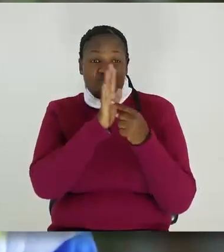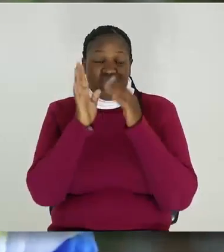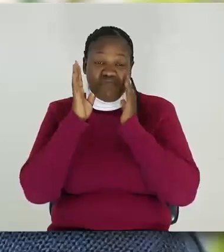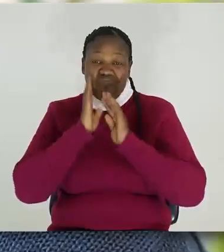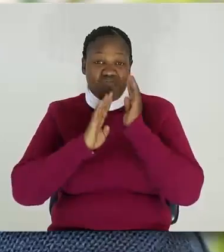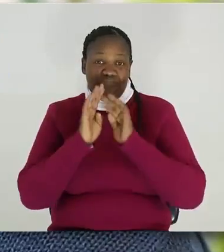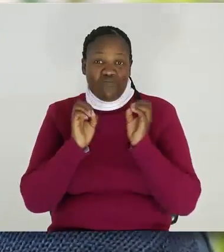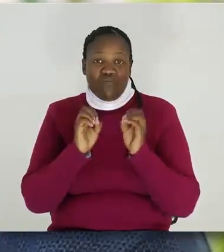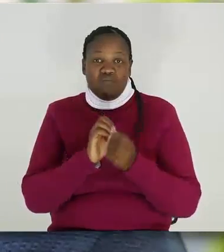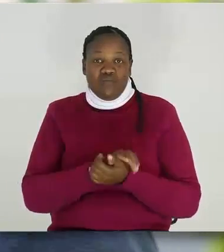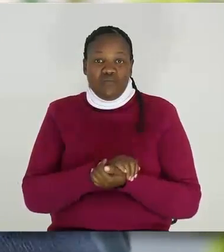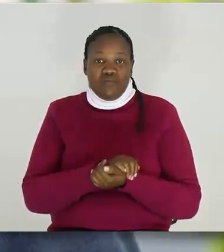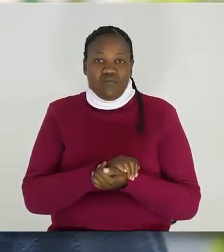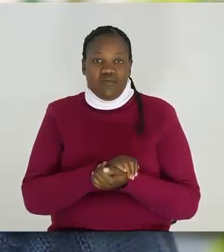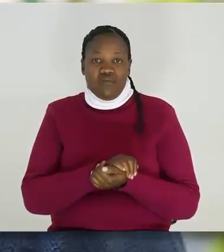sensitive.